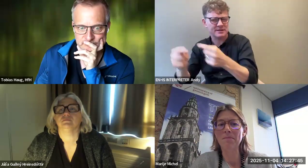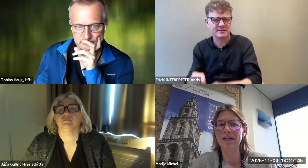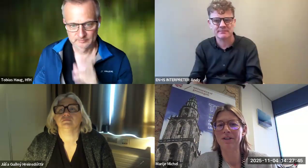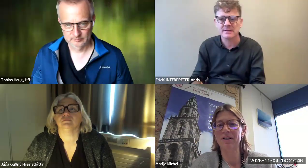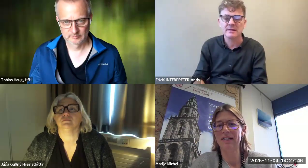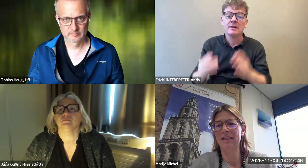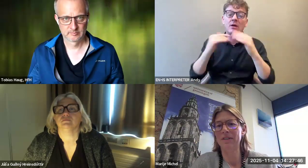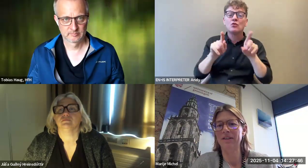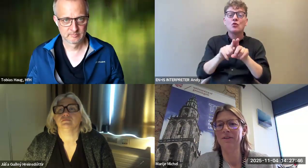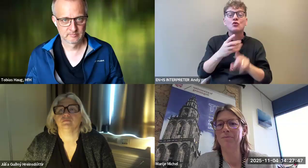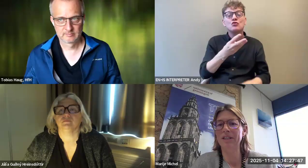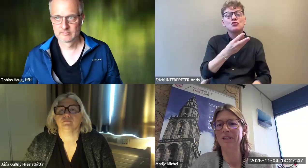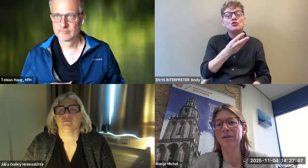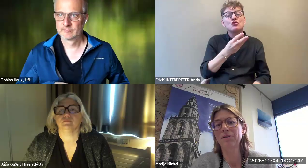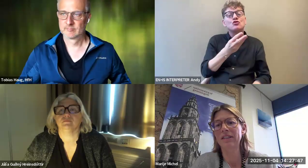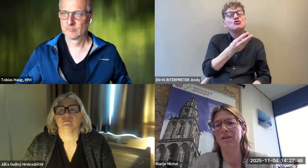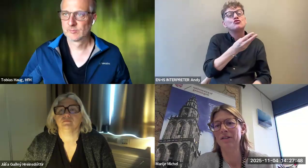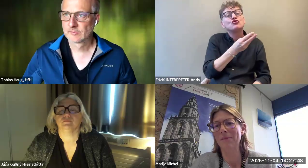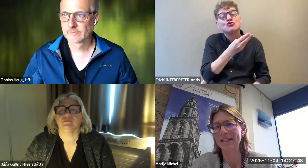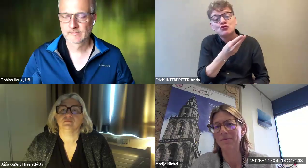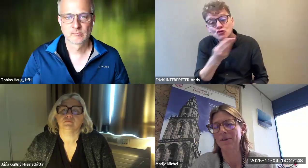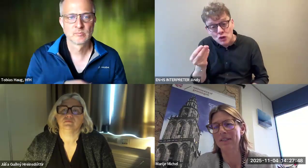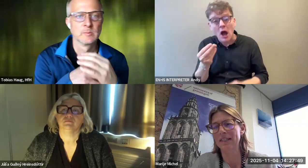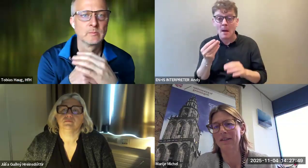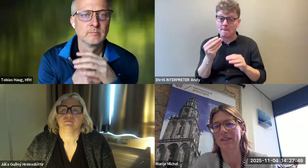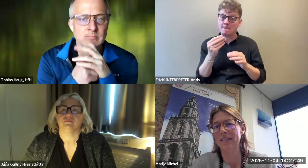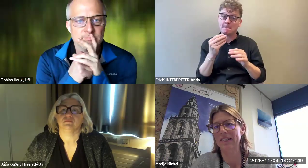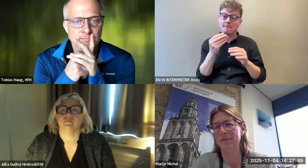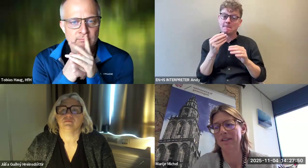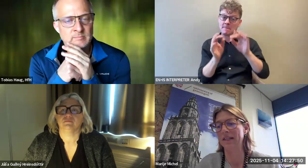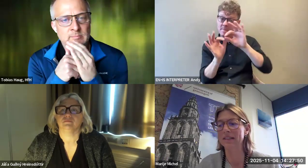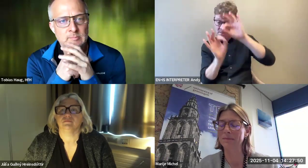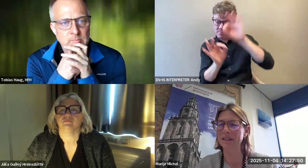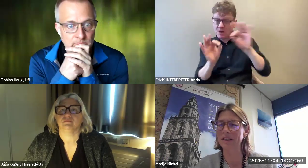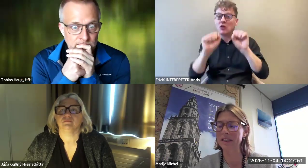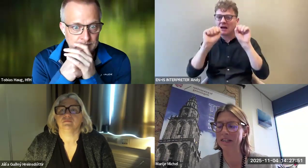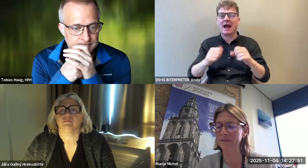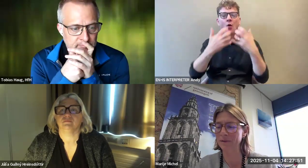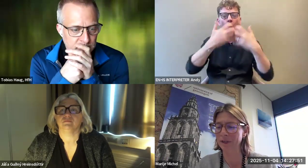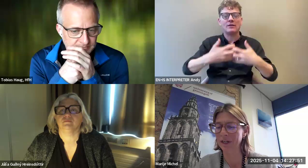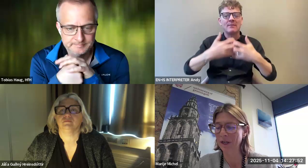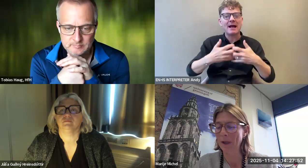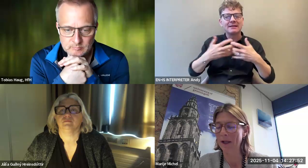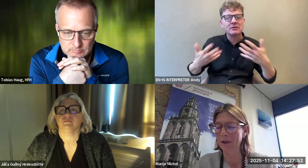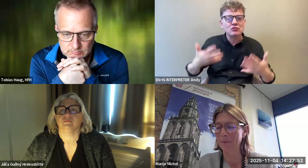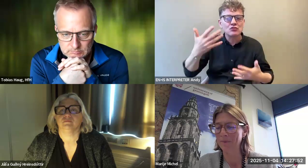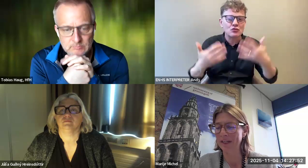that some measures lend themselves to be included in automatic processing or assessment, and that's typically the case